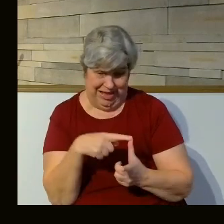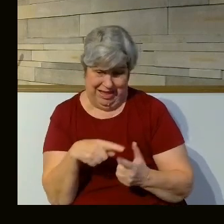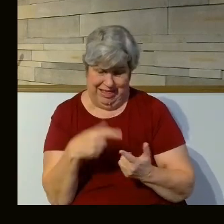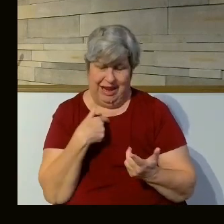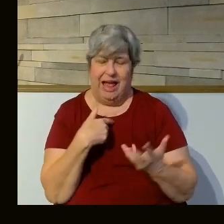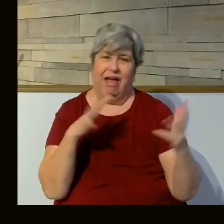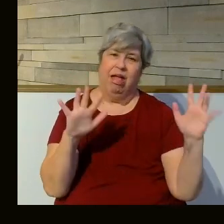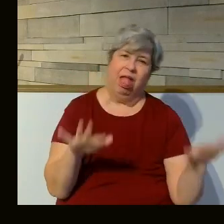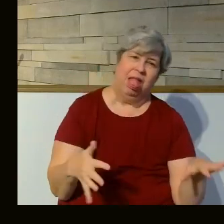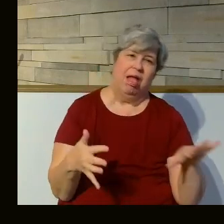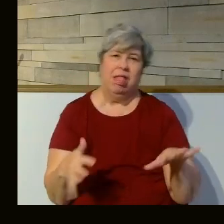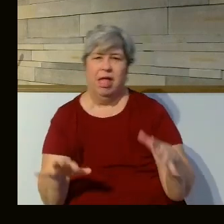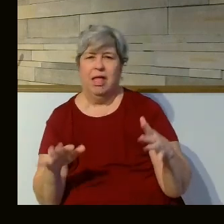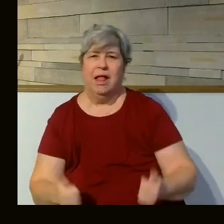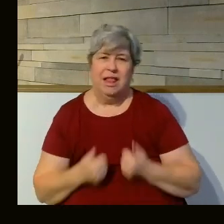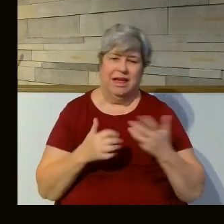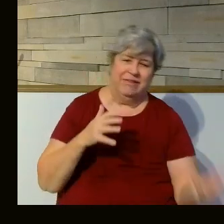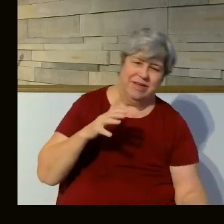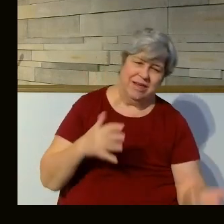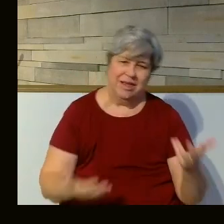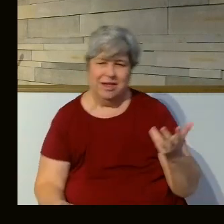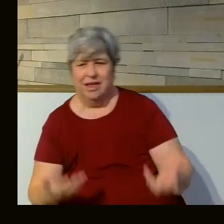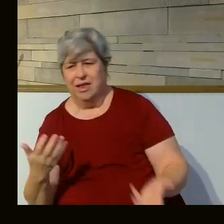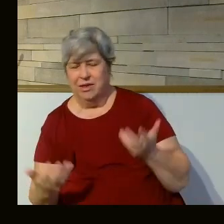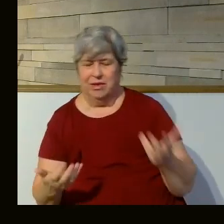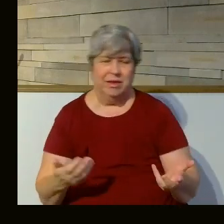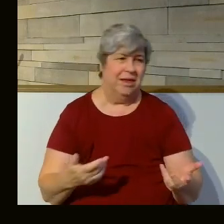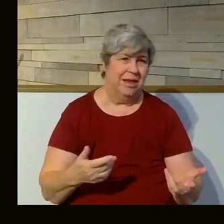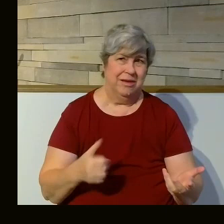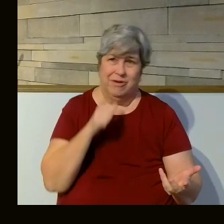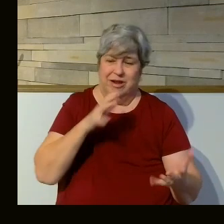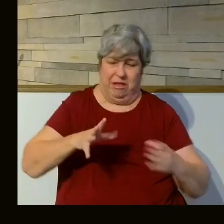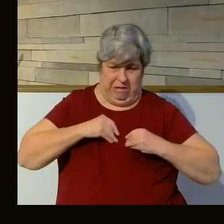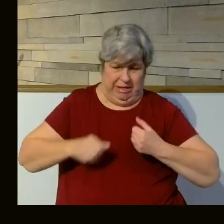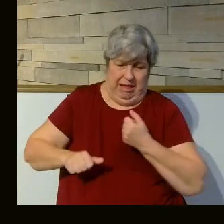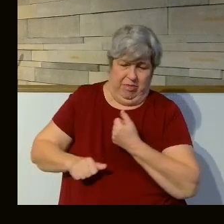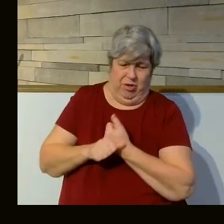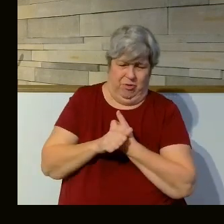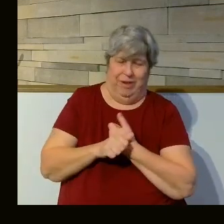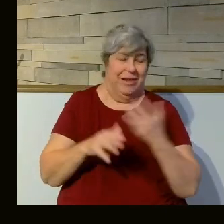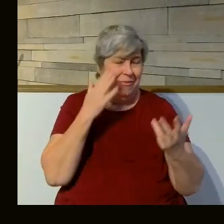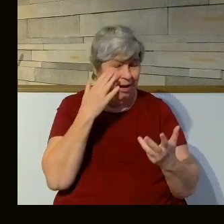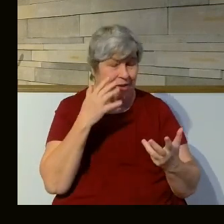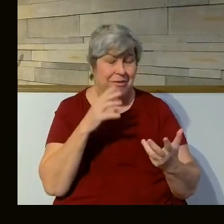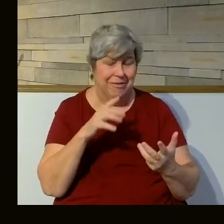have wishy-washy lives, wishy-washy beliefs, and if we don't risk, life is risky, isn't it,